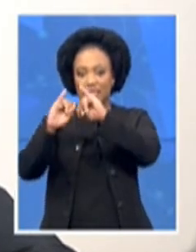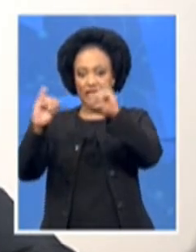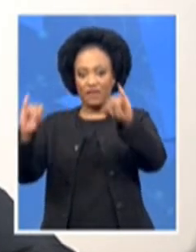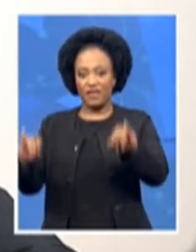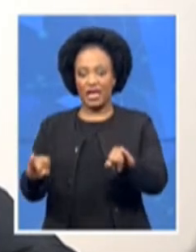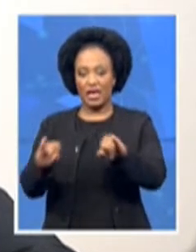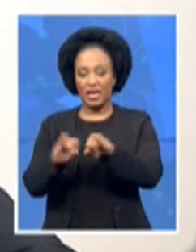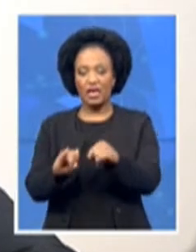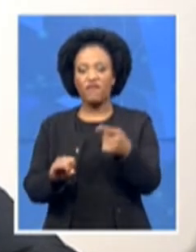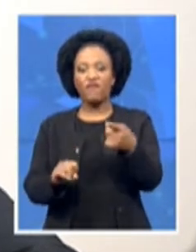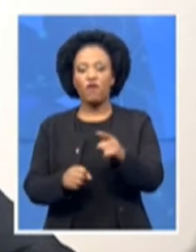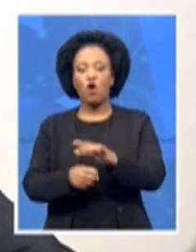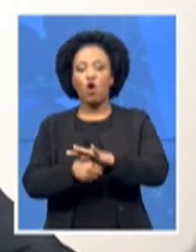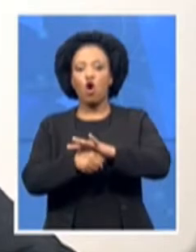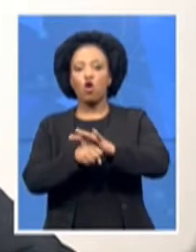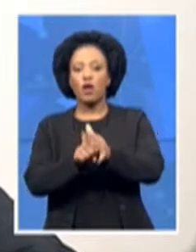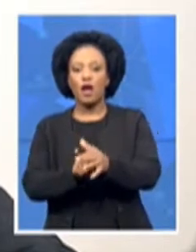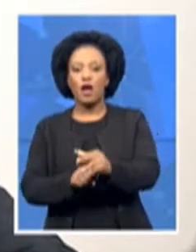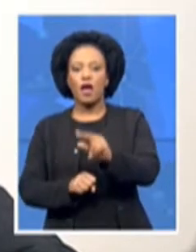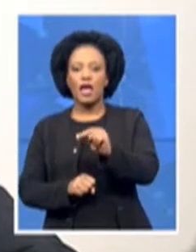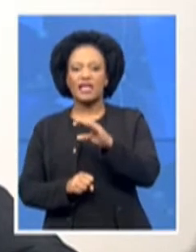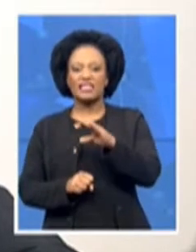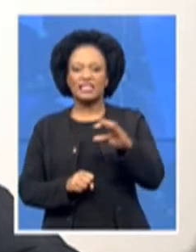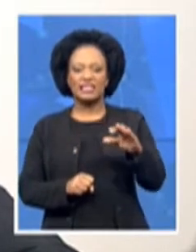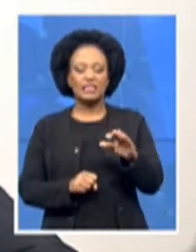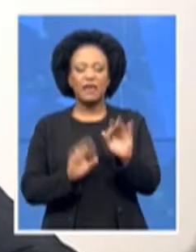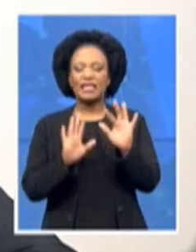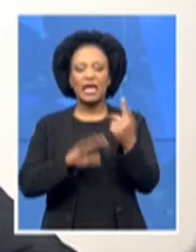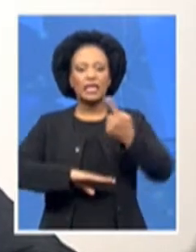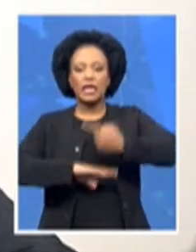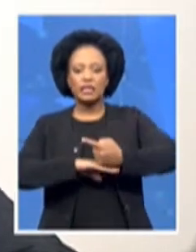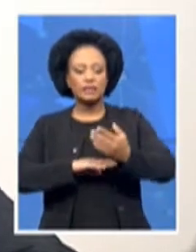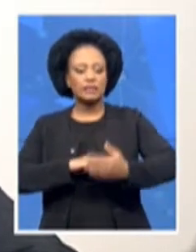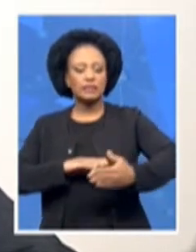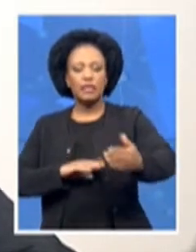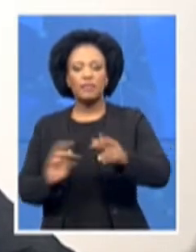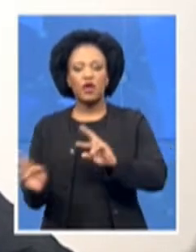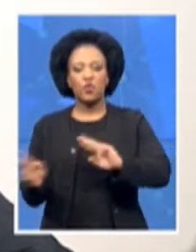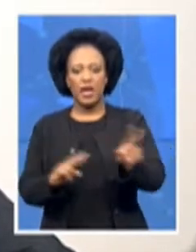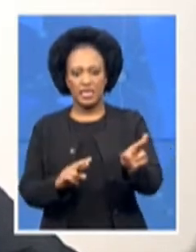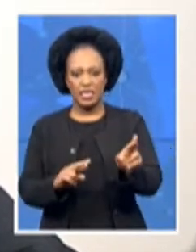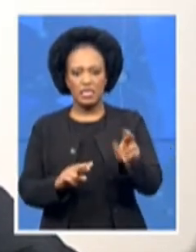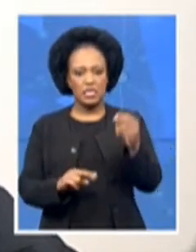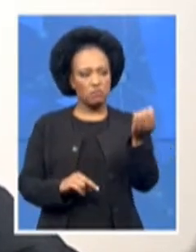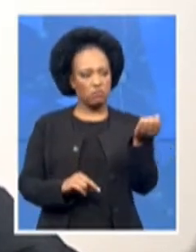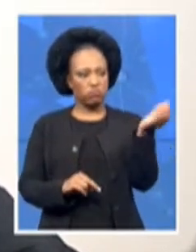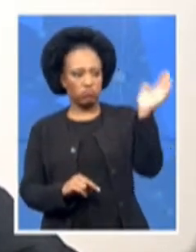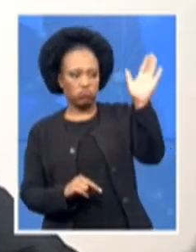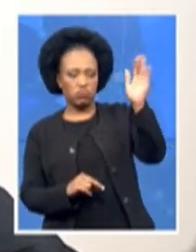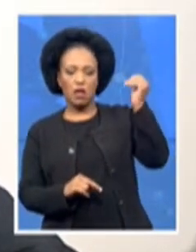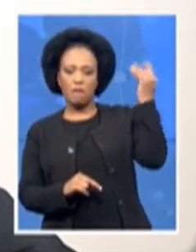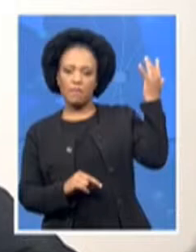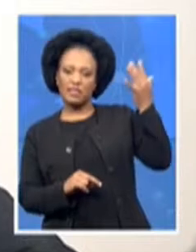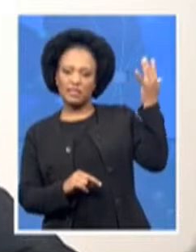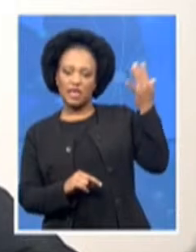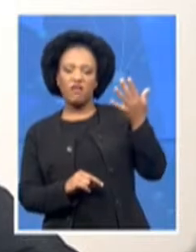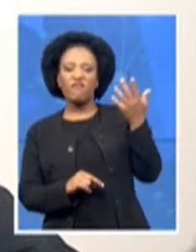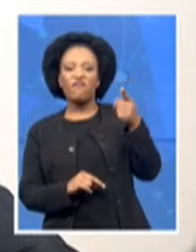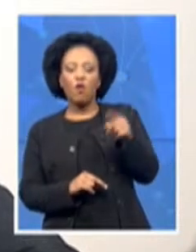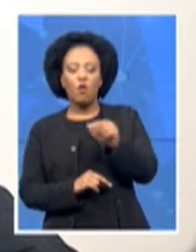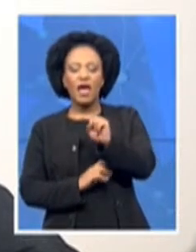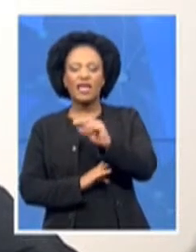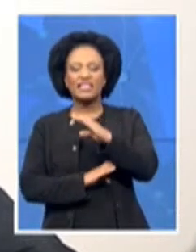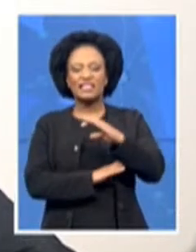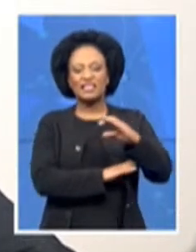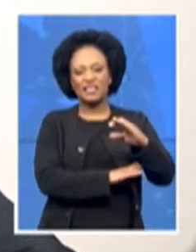In the next 10 days, they will be ready to present and to the NCCC the implementation plan